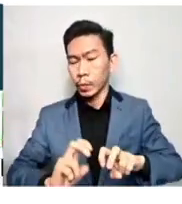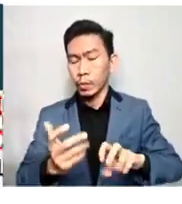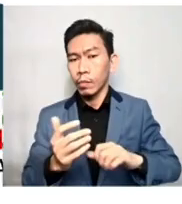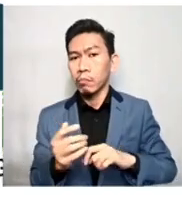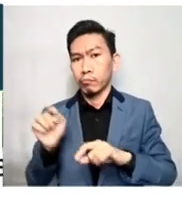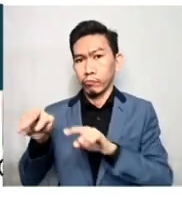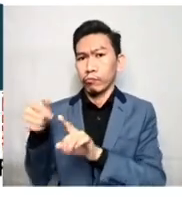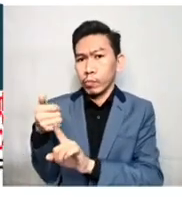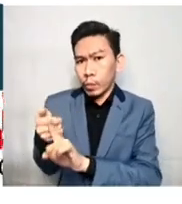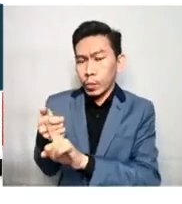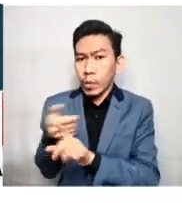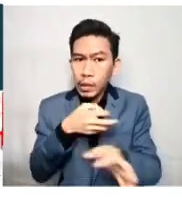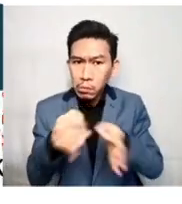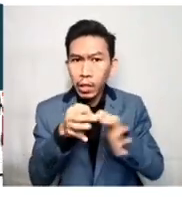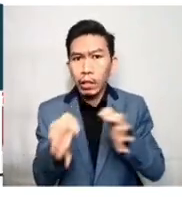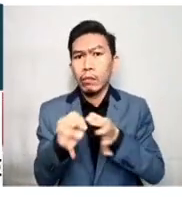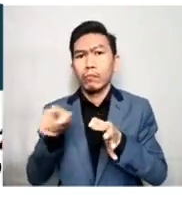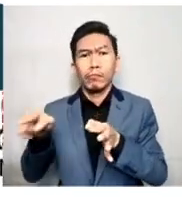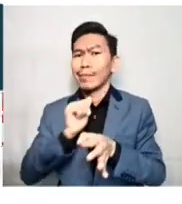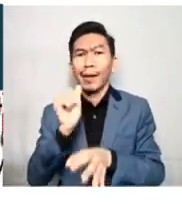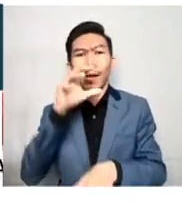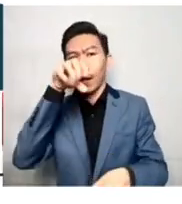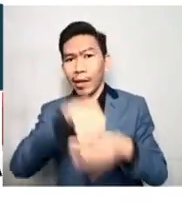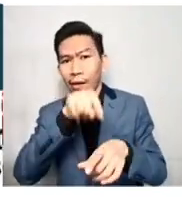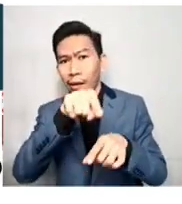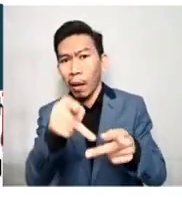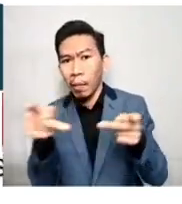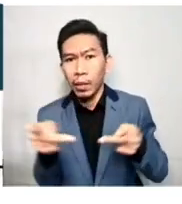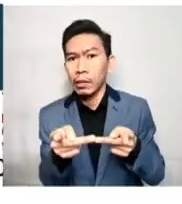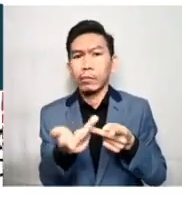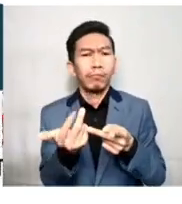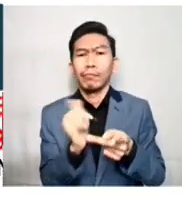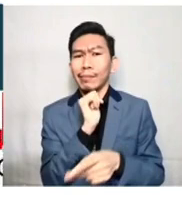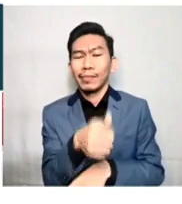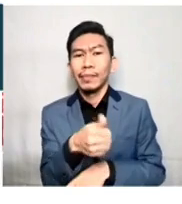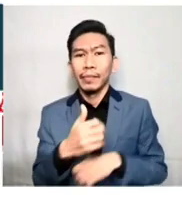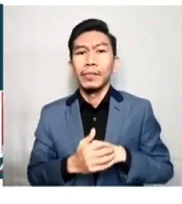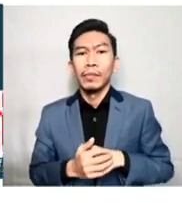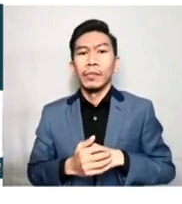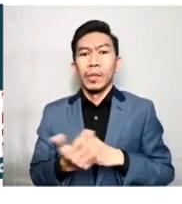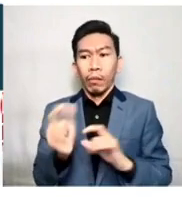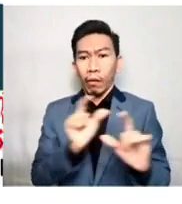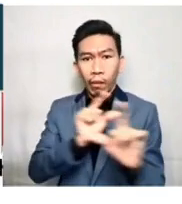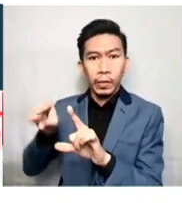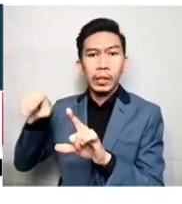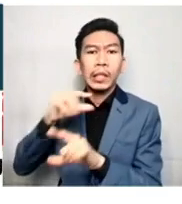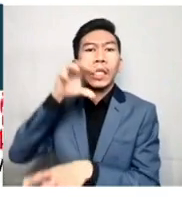not there during the said incident, alleging that he's a member of the New People's